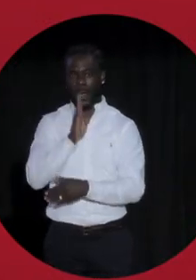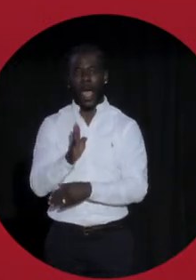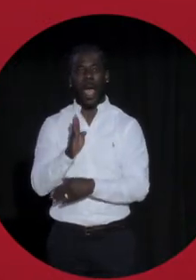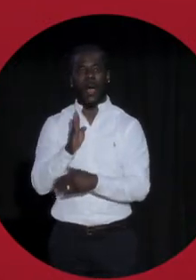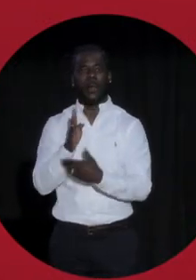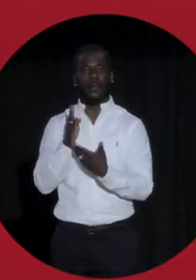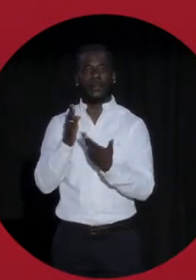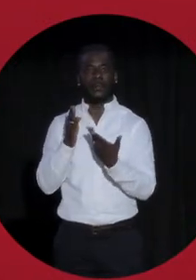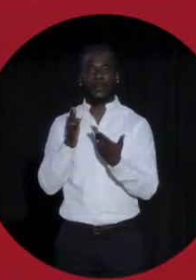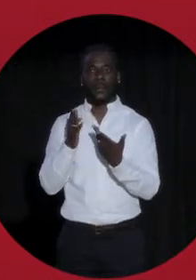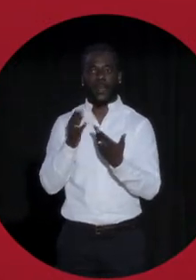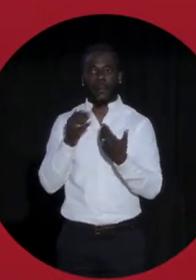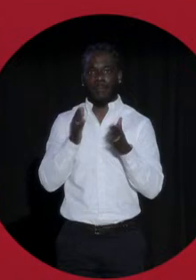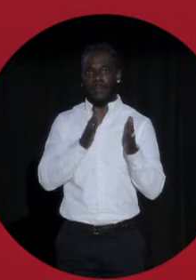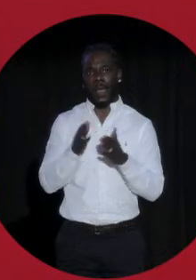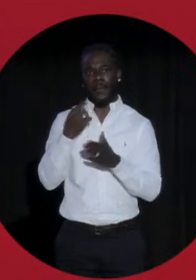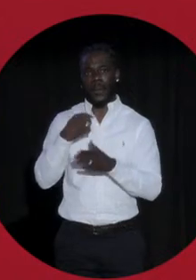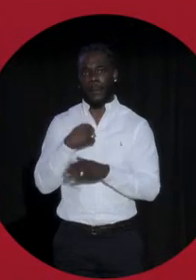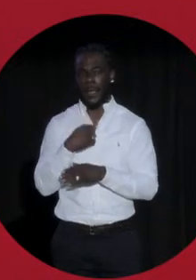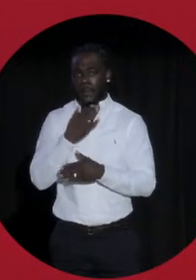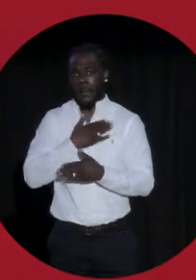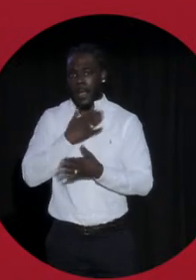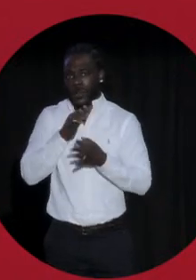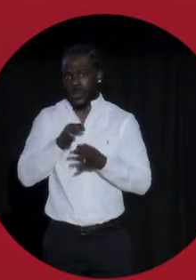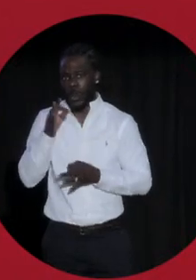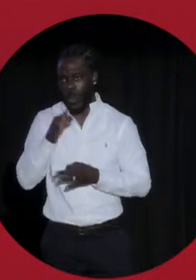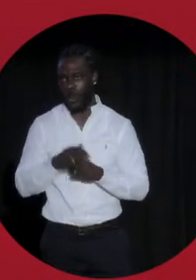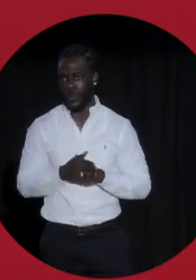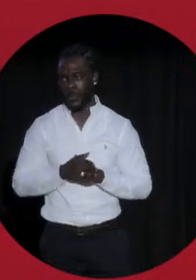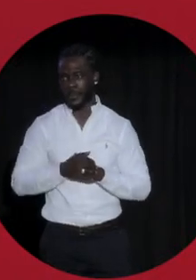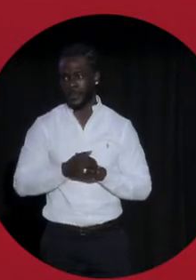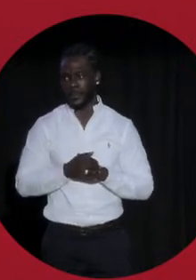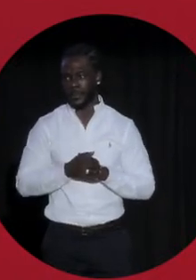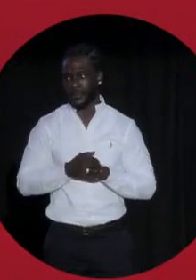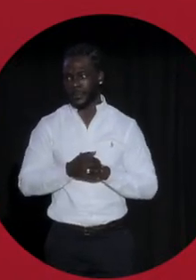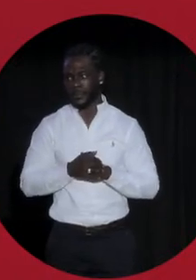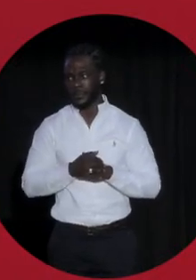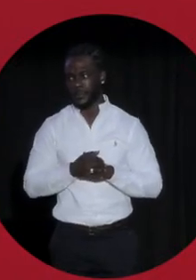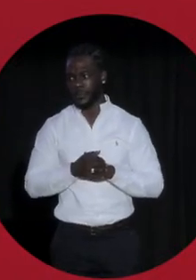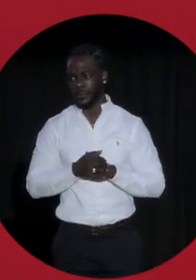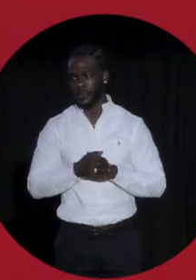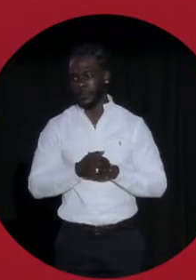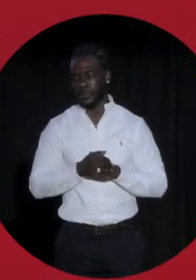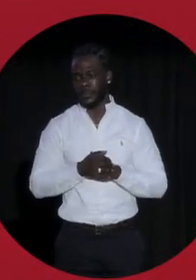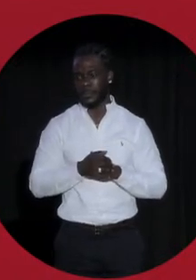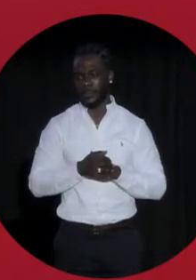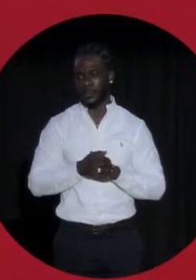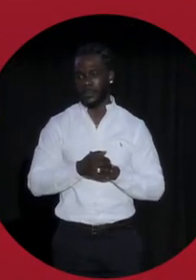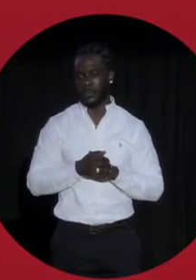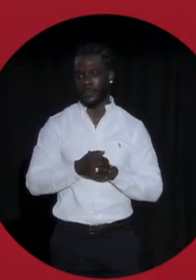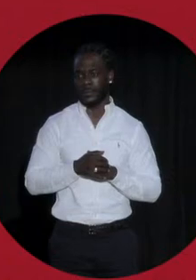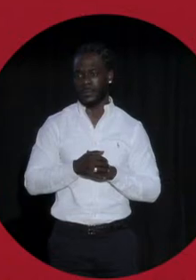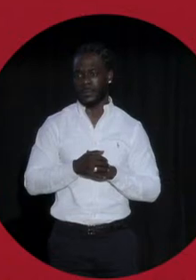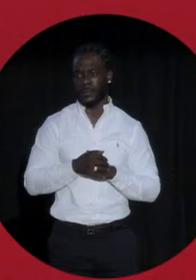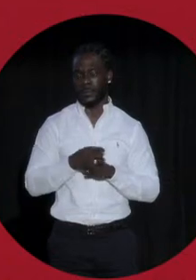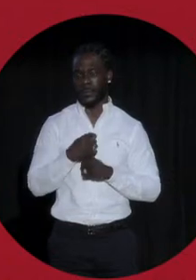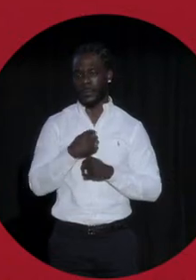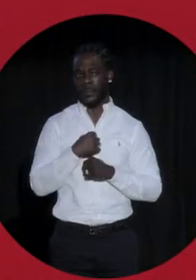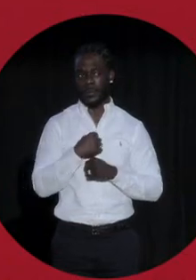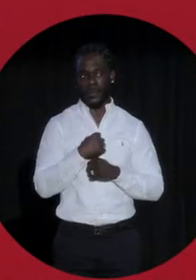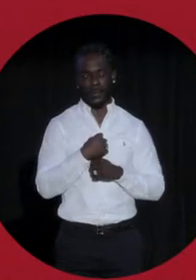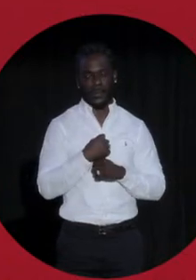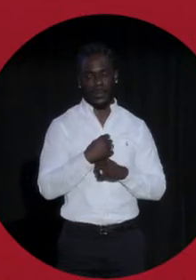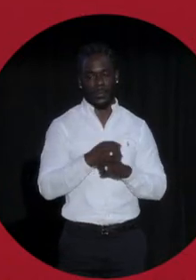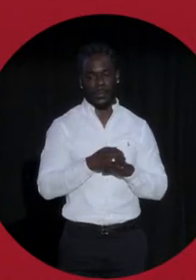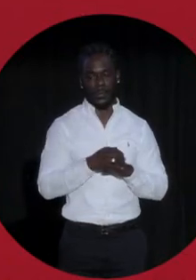for my unconquerable soul. In the fell clutch of circumstance, I have not winced nor cried aloud. Under